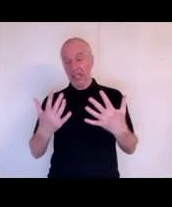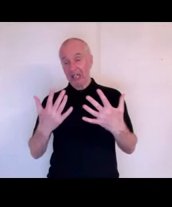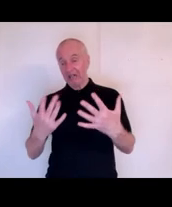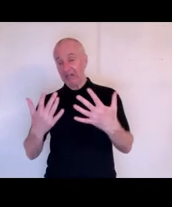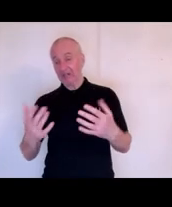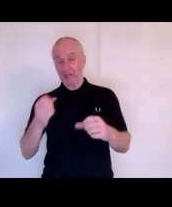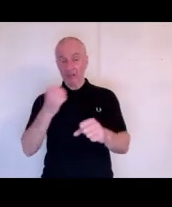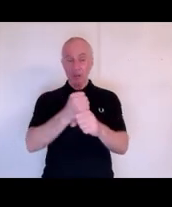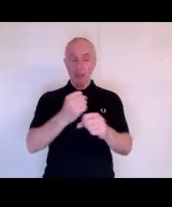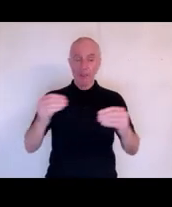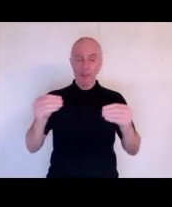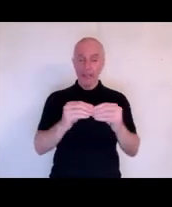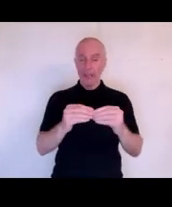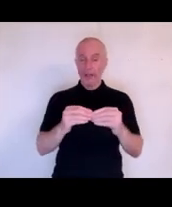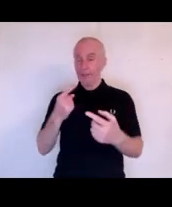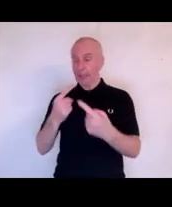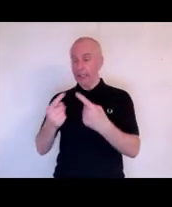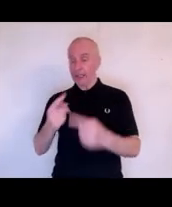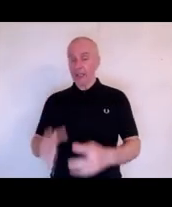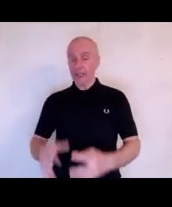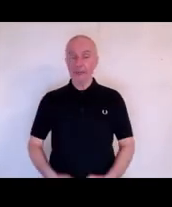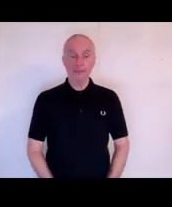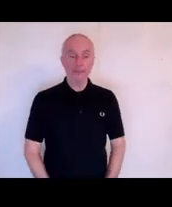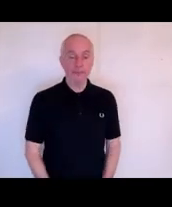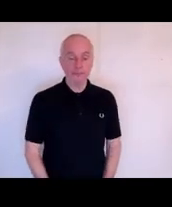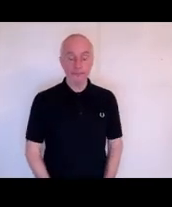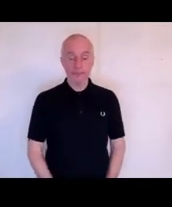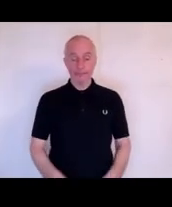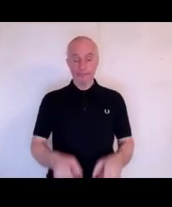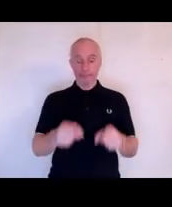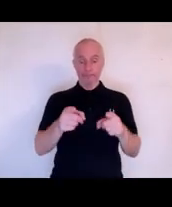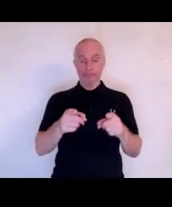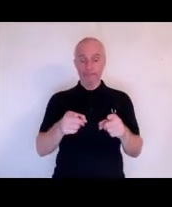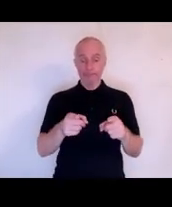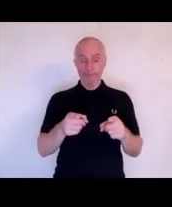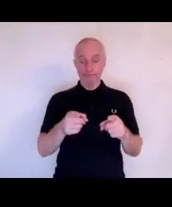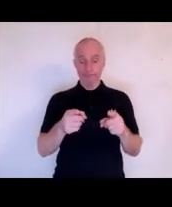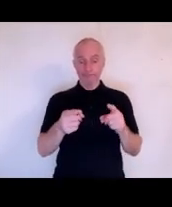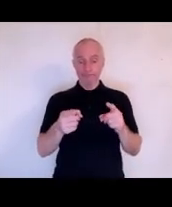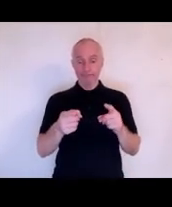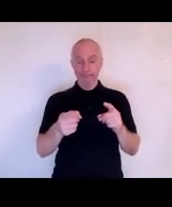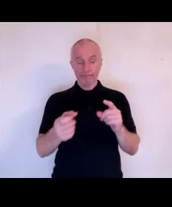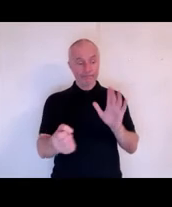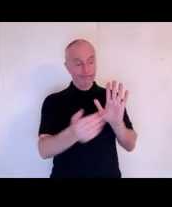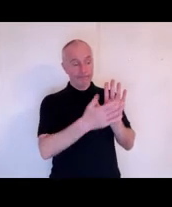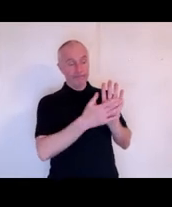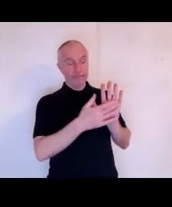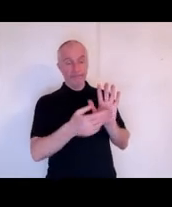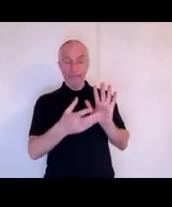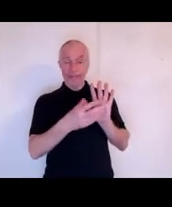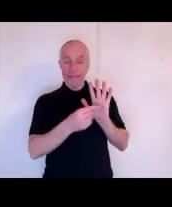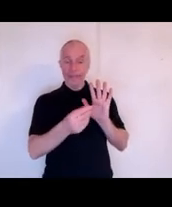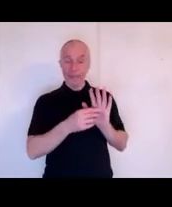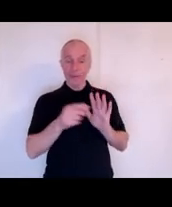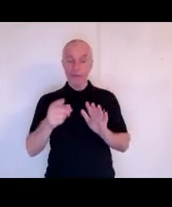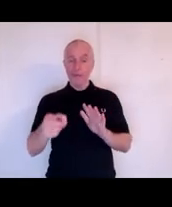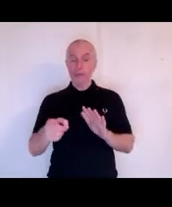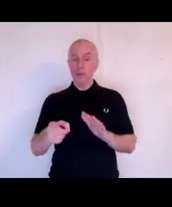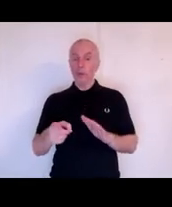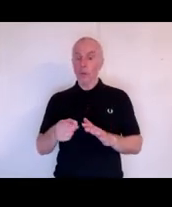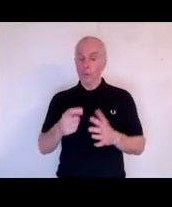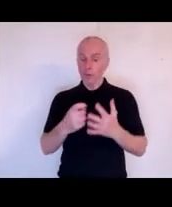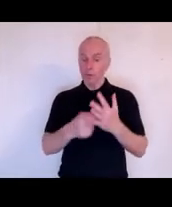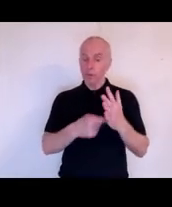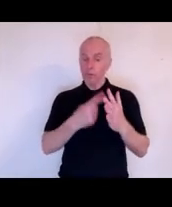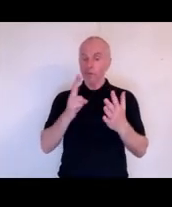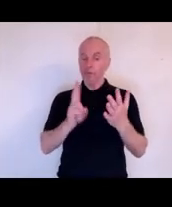Next slide gives you a bit of an example of the scale of data. This is what's called the reaction channel data for